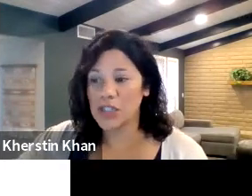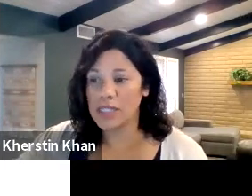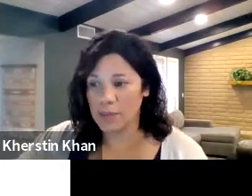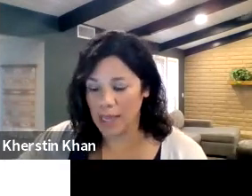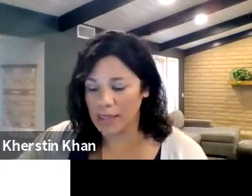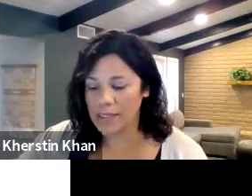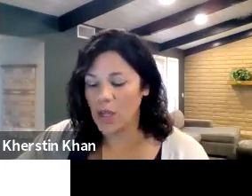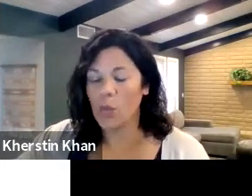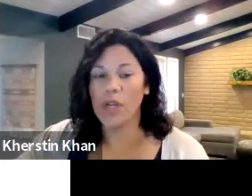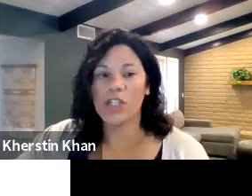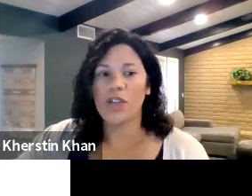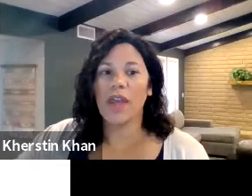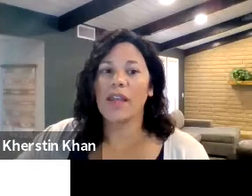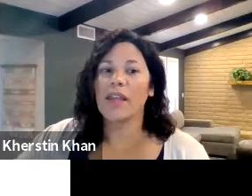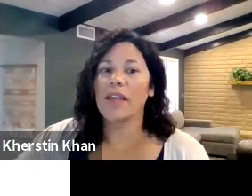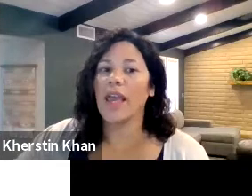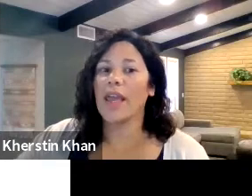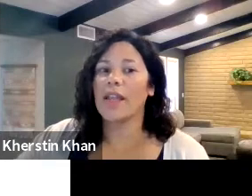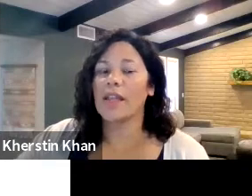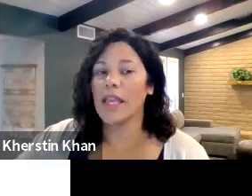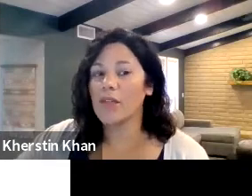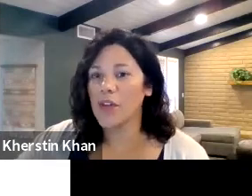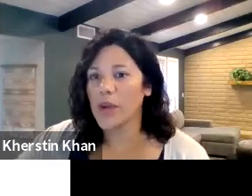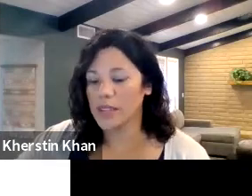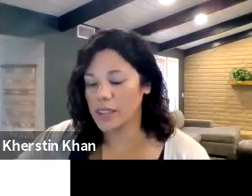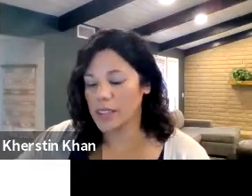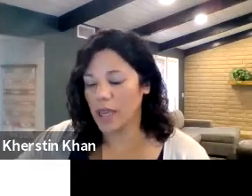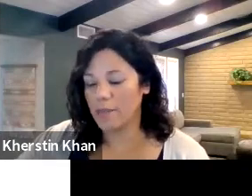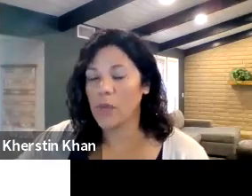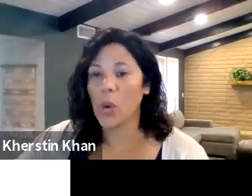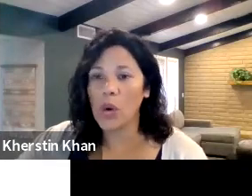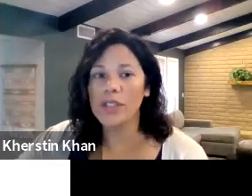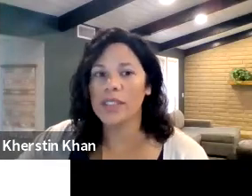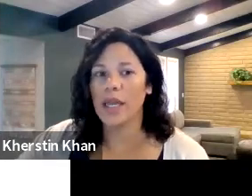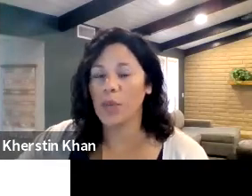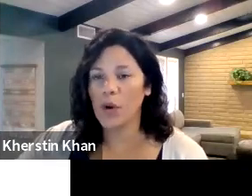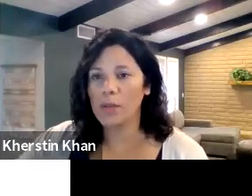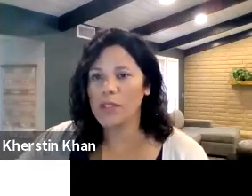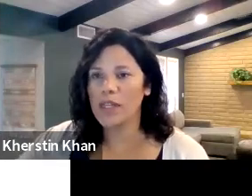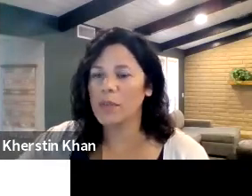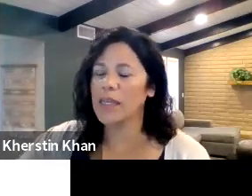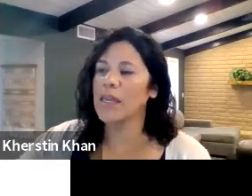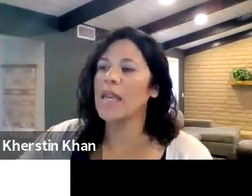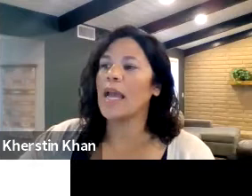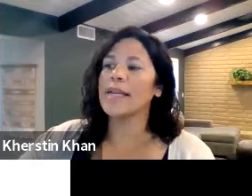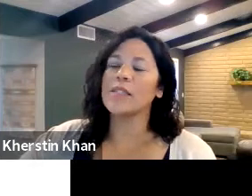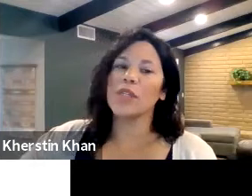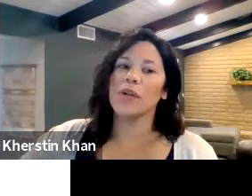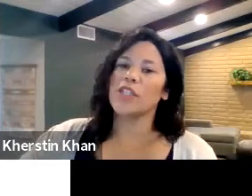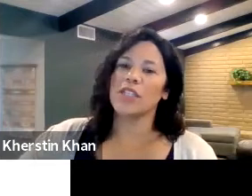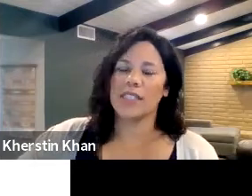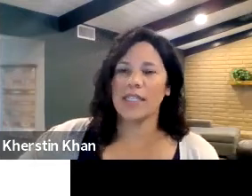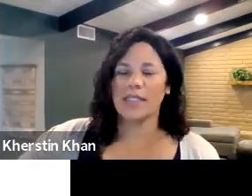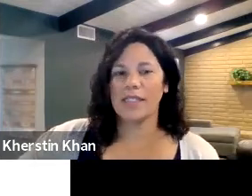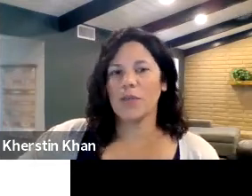things like student demand, which then can influence course and program development. And I guess